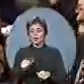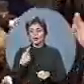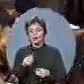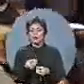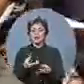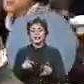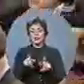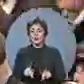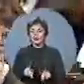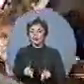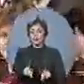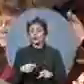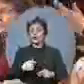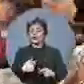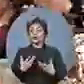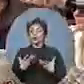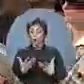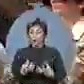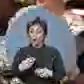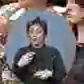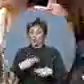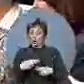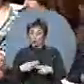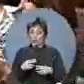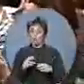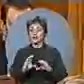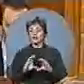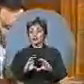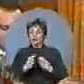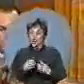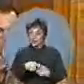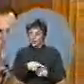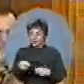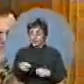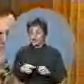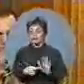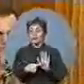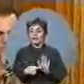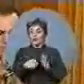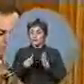police. Honourable the Leader of the Opposition.